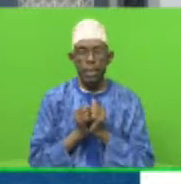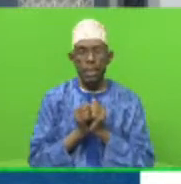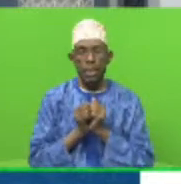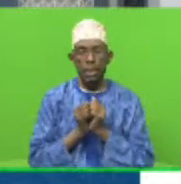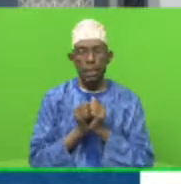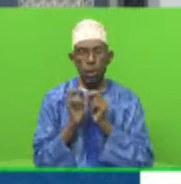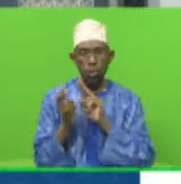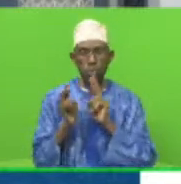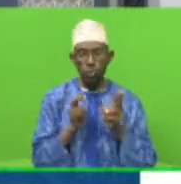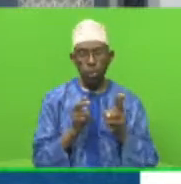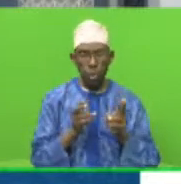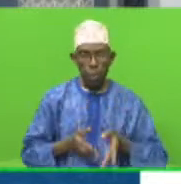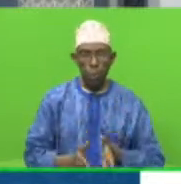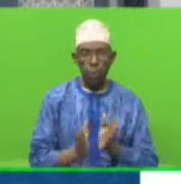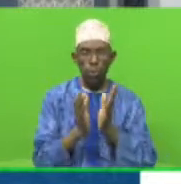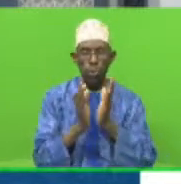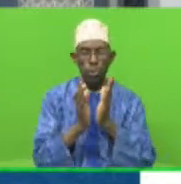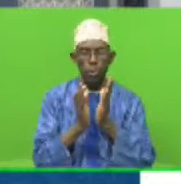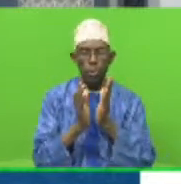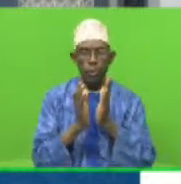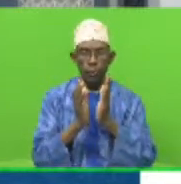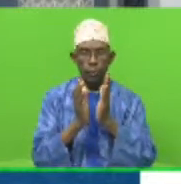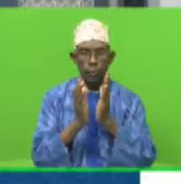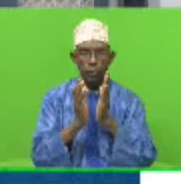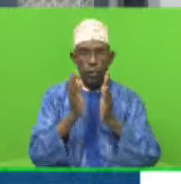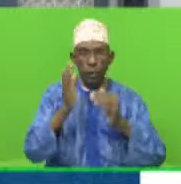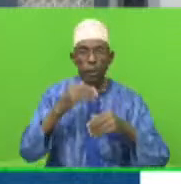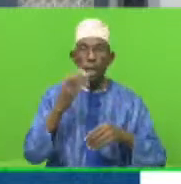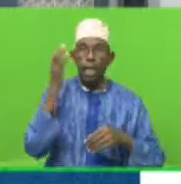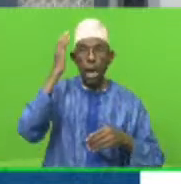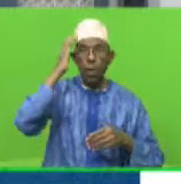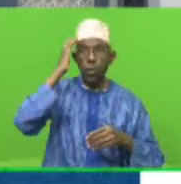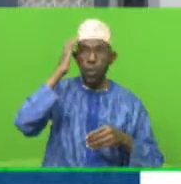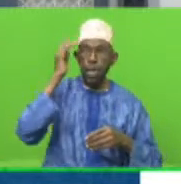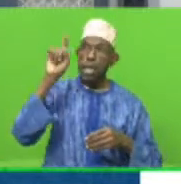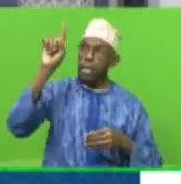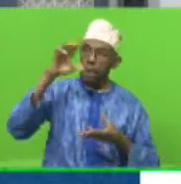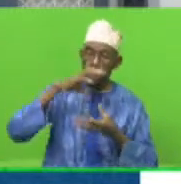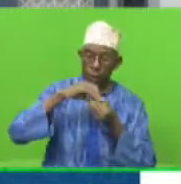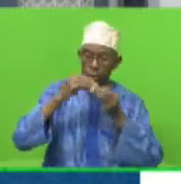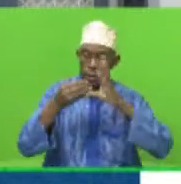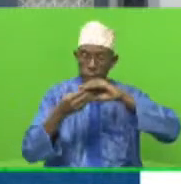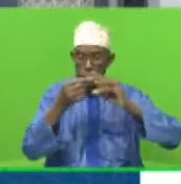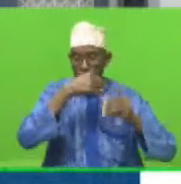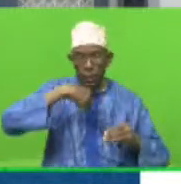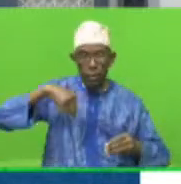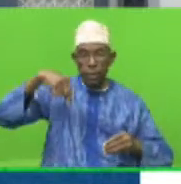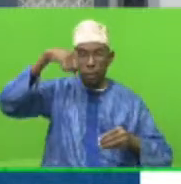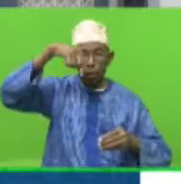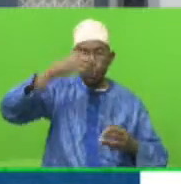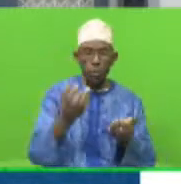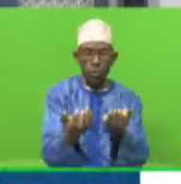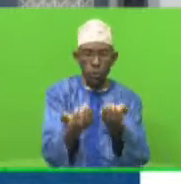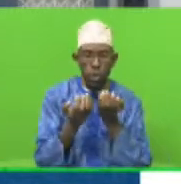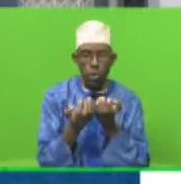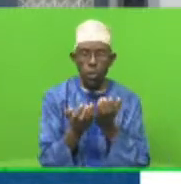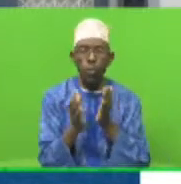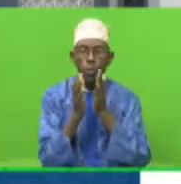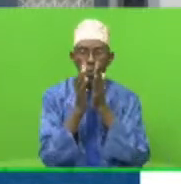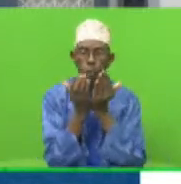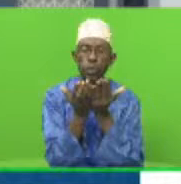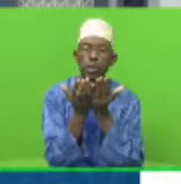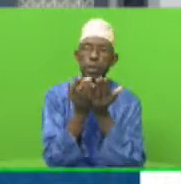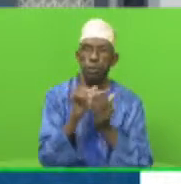nature, this inclination to perceive that there is a creator, and they want to worship this